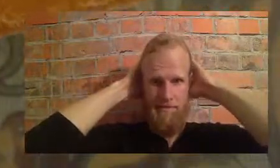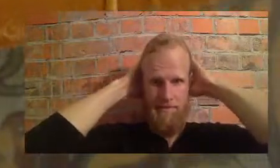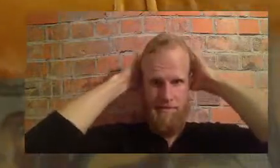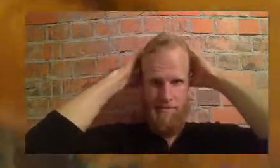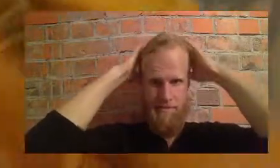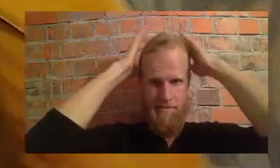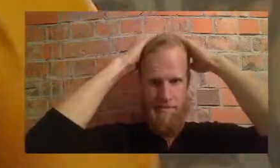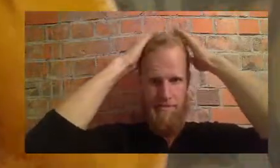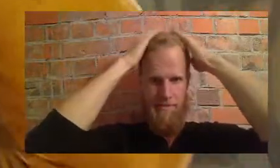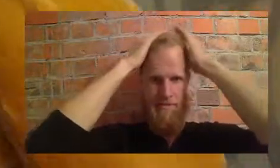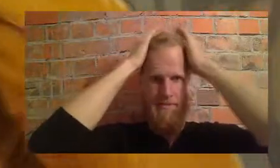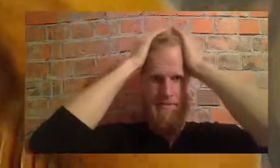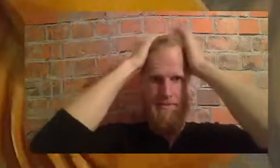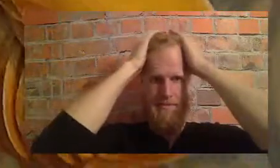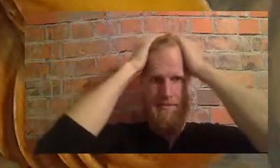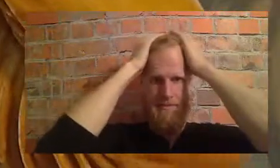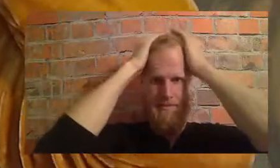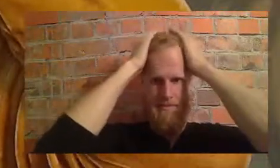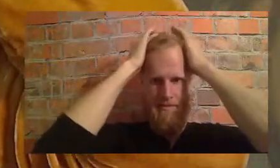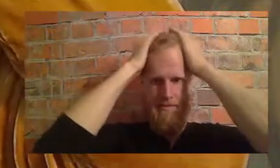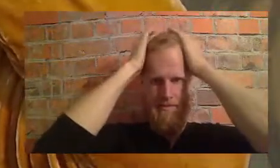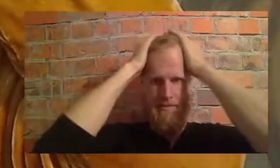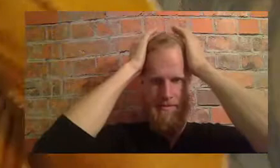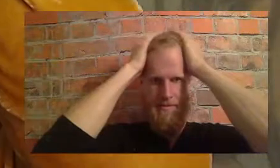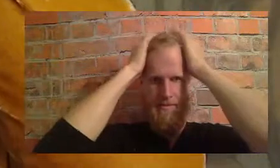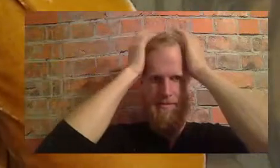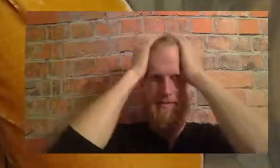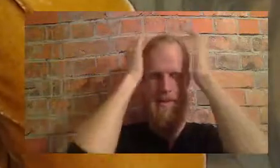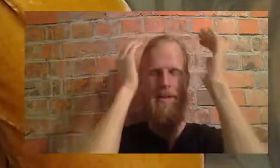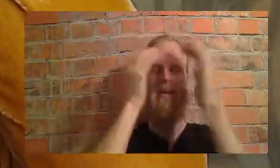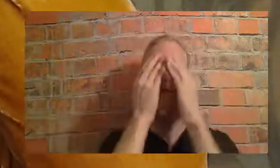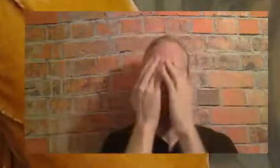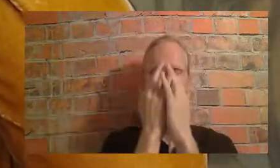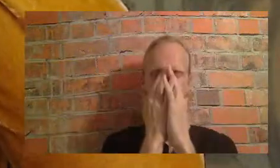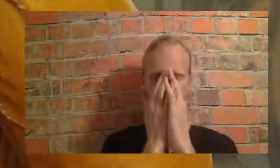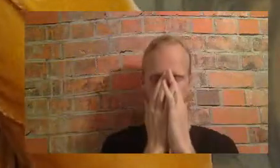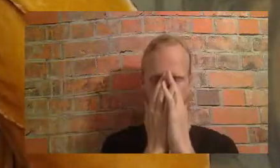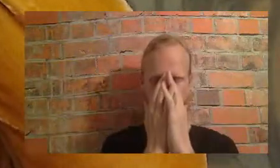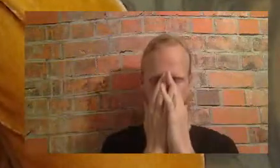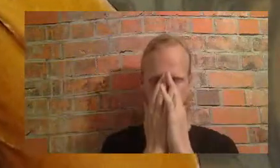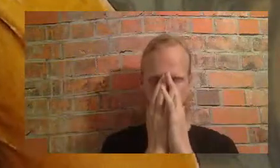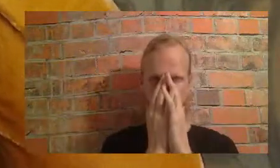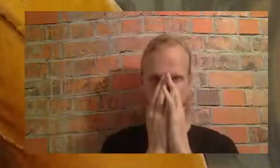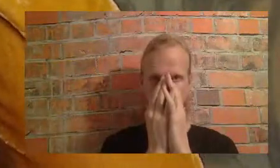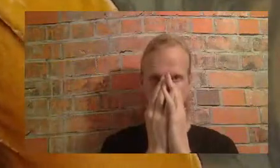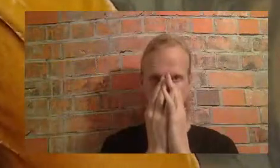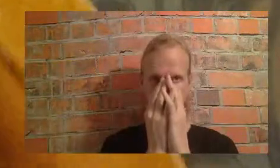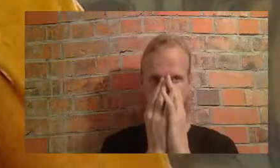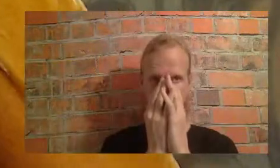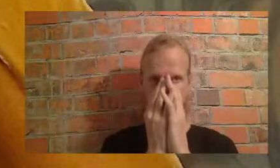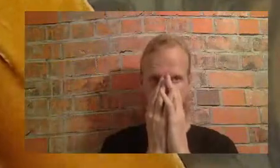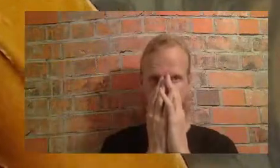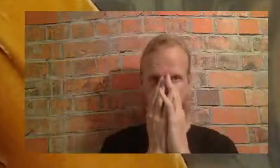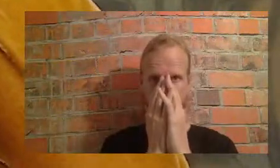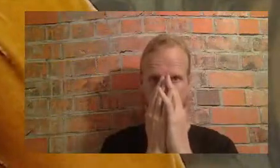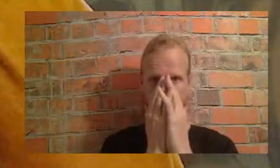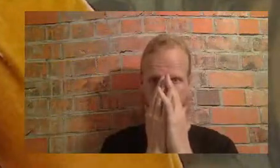And tapping the eyebrows. When did it start? It started back when what was going